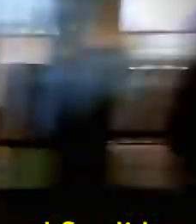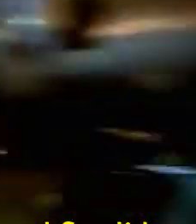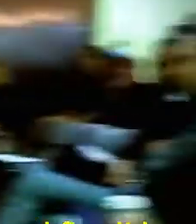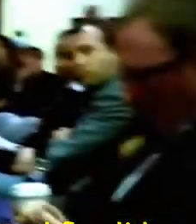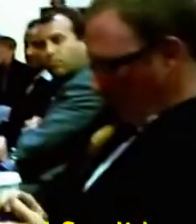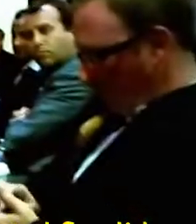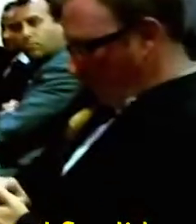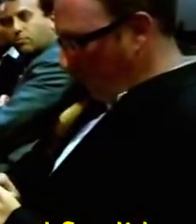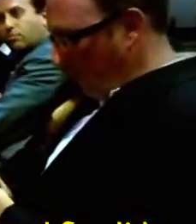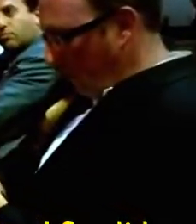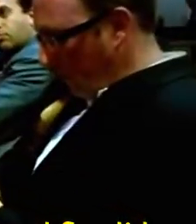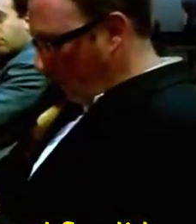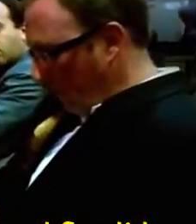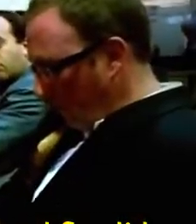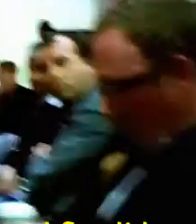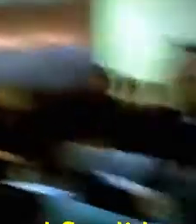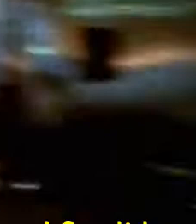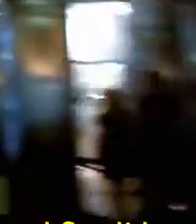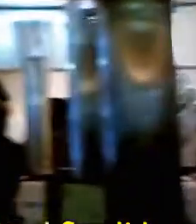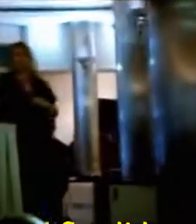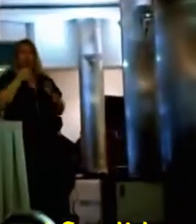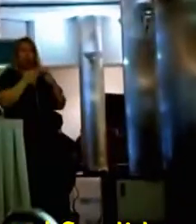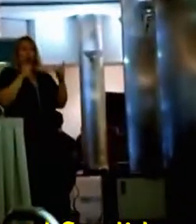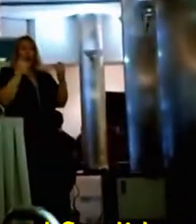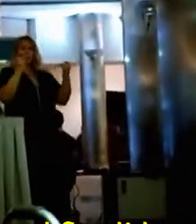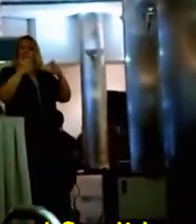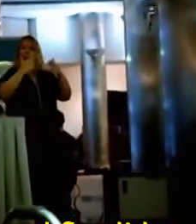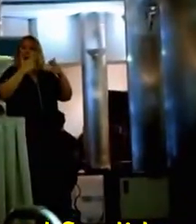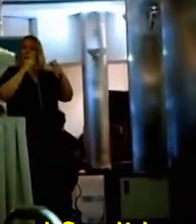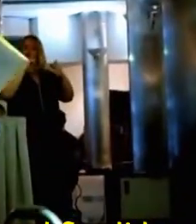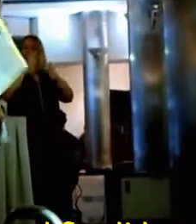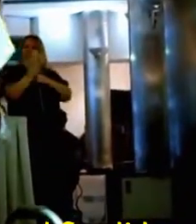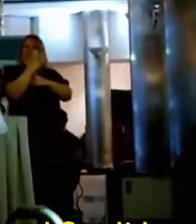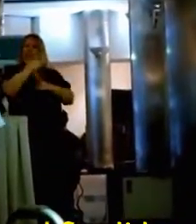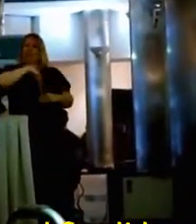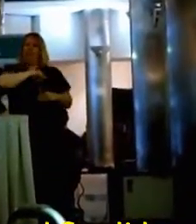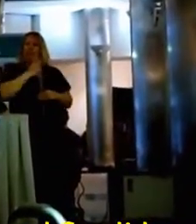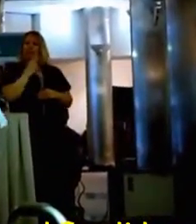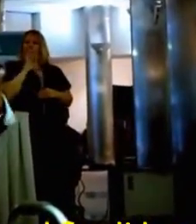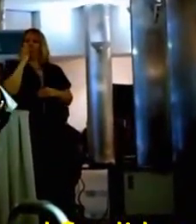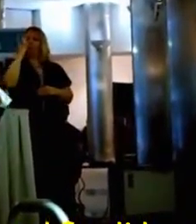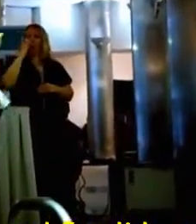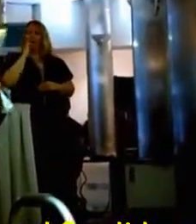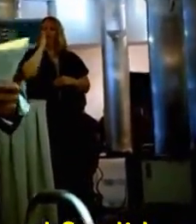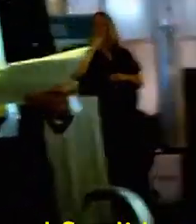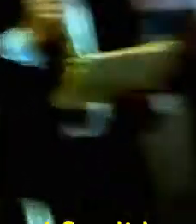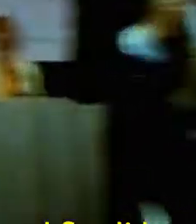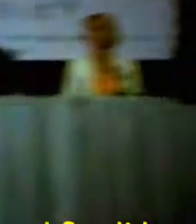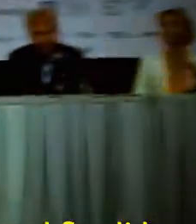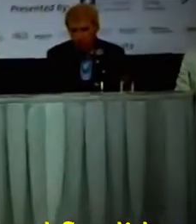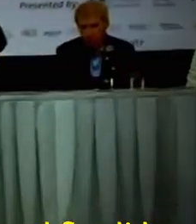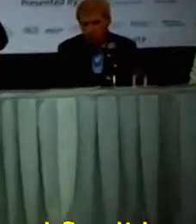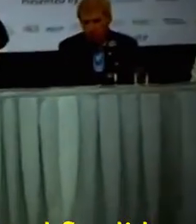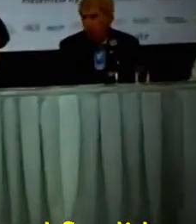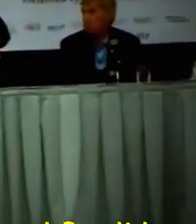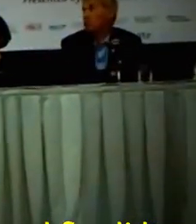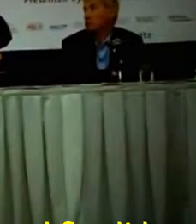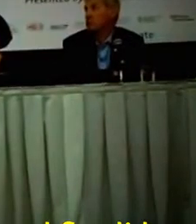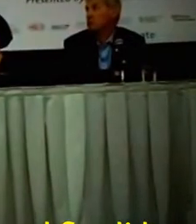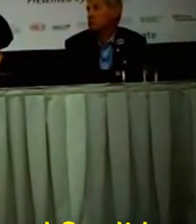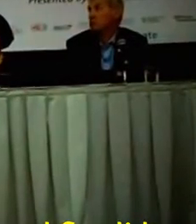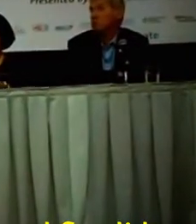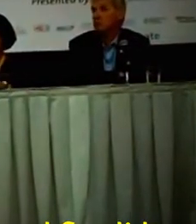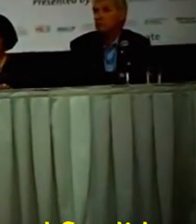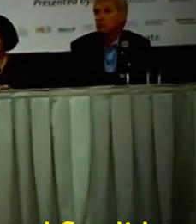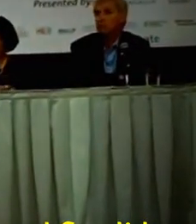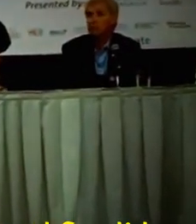non-featured candidates intentionally handicapped and crippled to have equal voices. Now, forgive my interruption. I was told by the